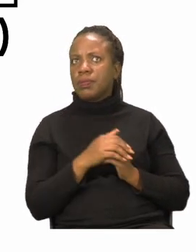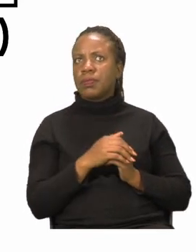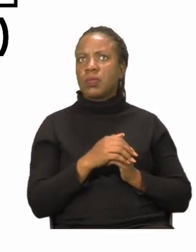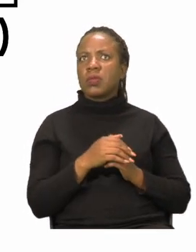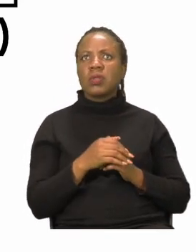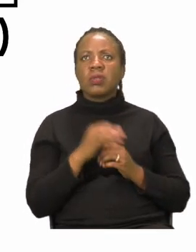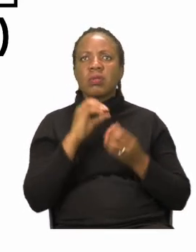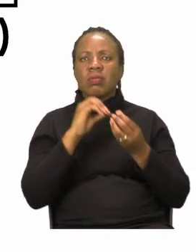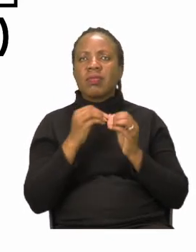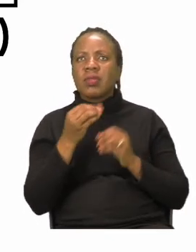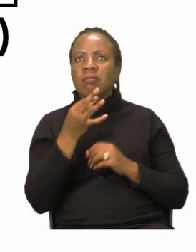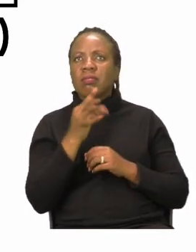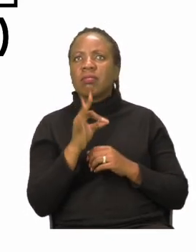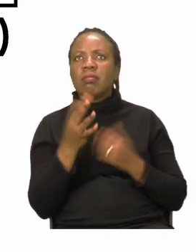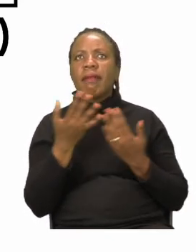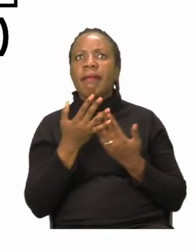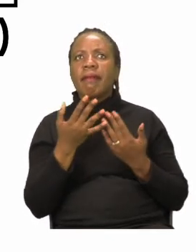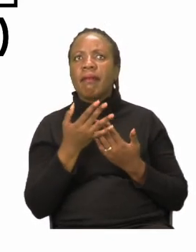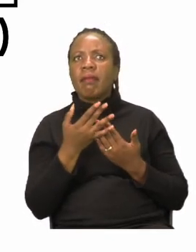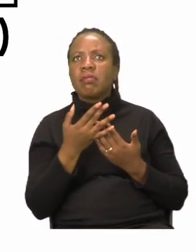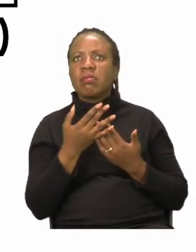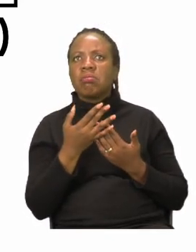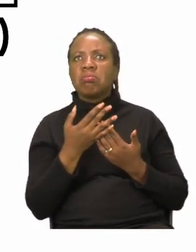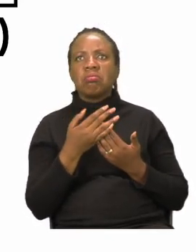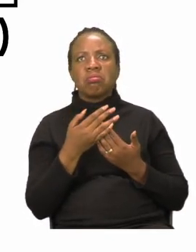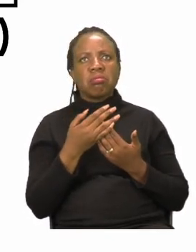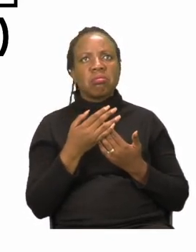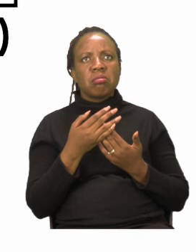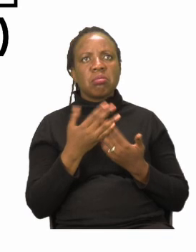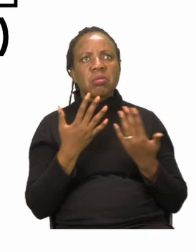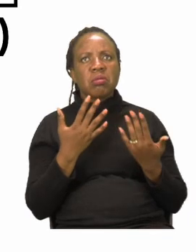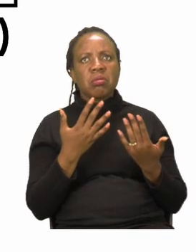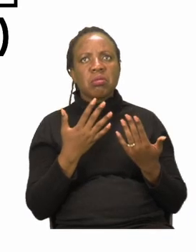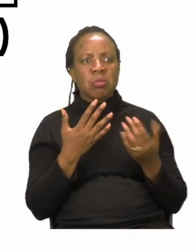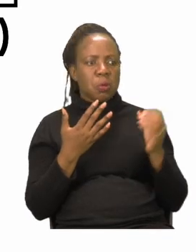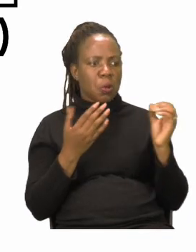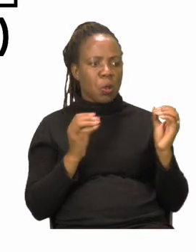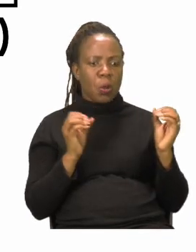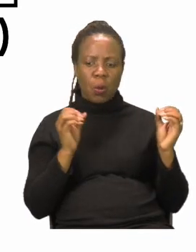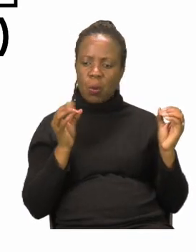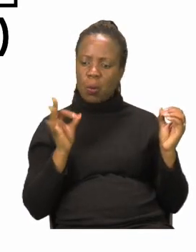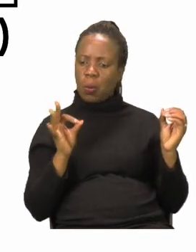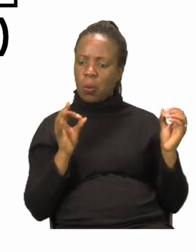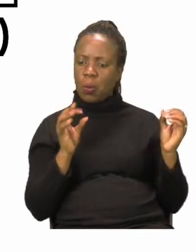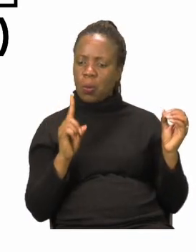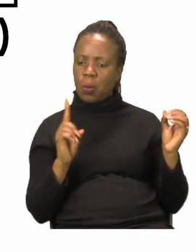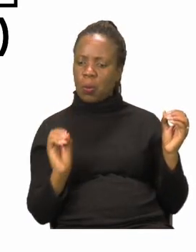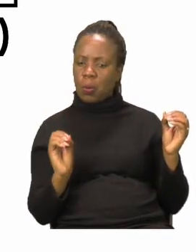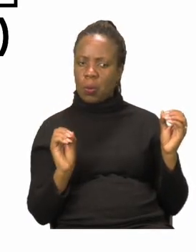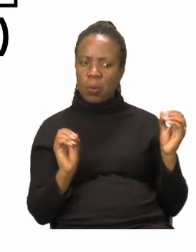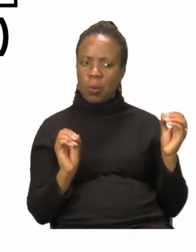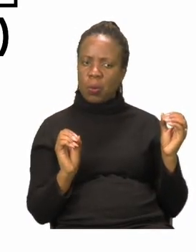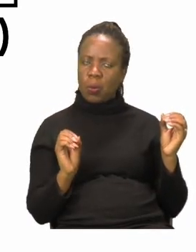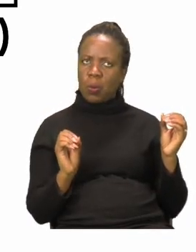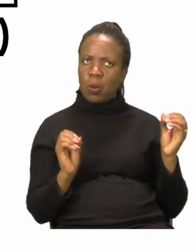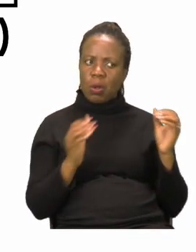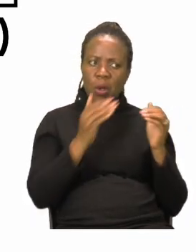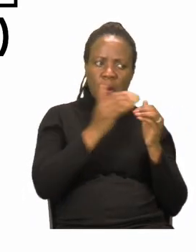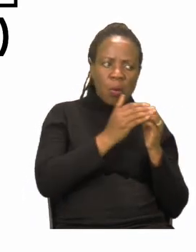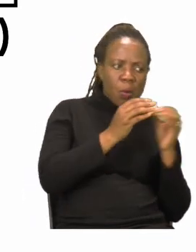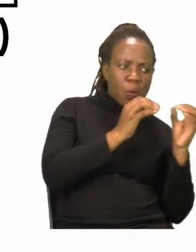And if we look at the number 9, which number is it closer or nearer